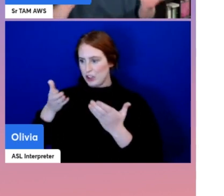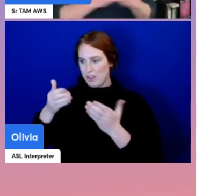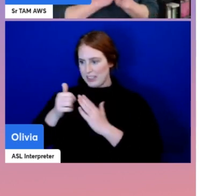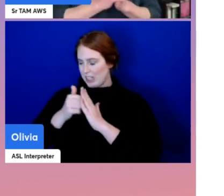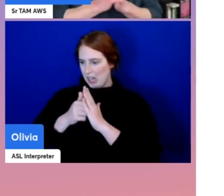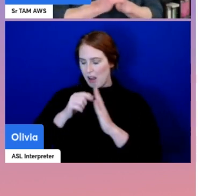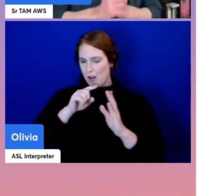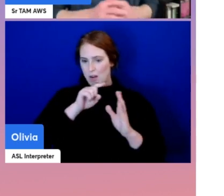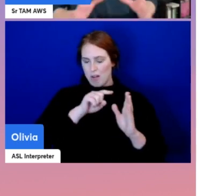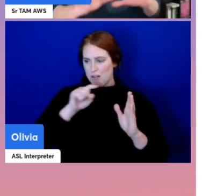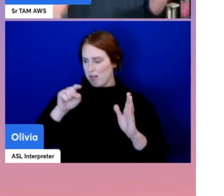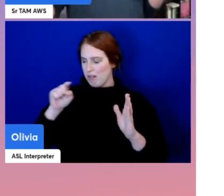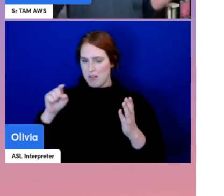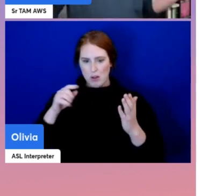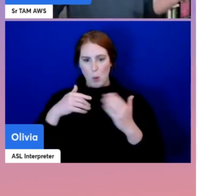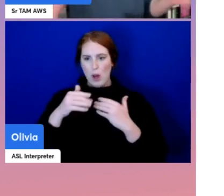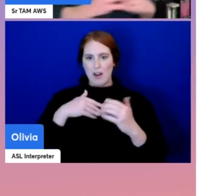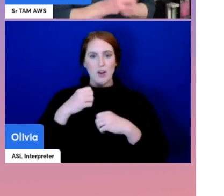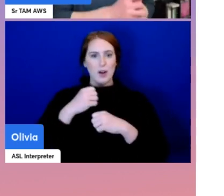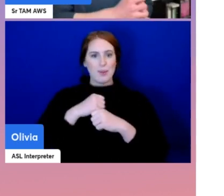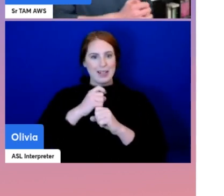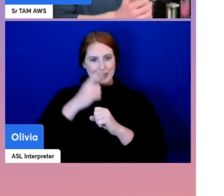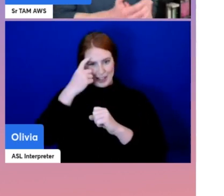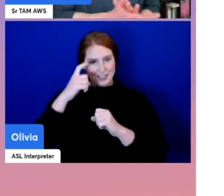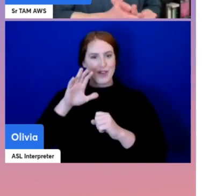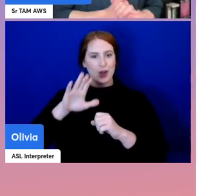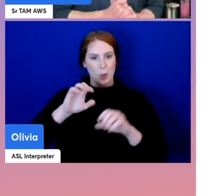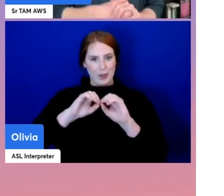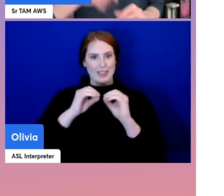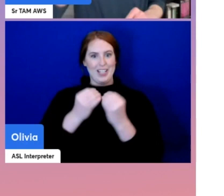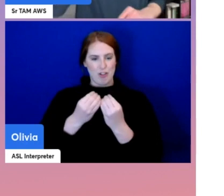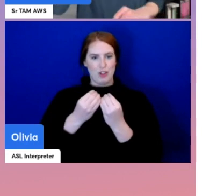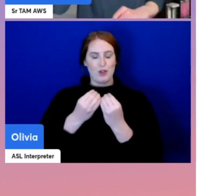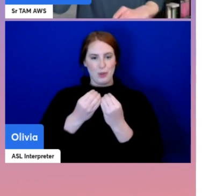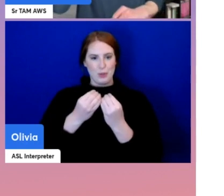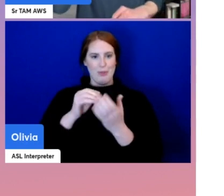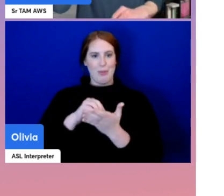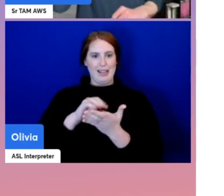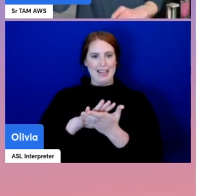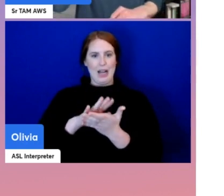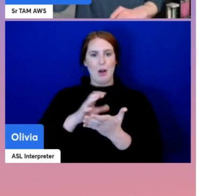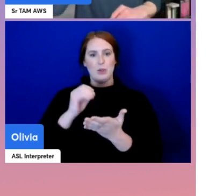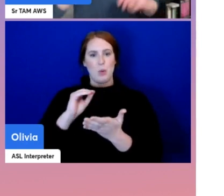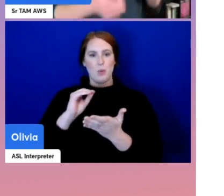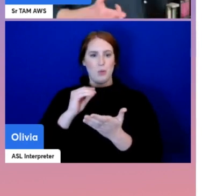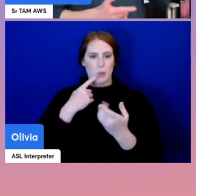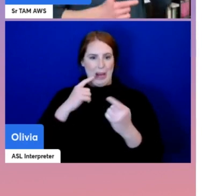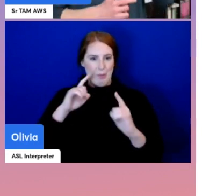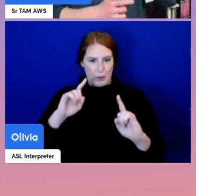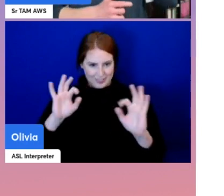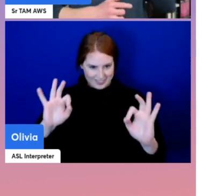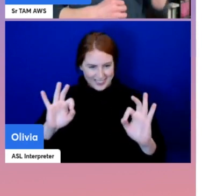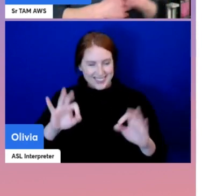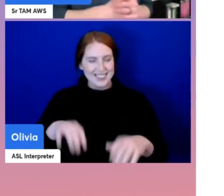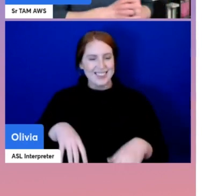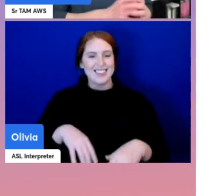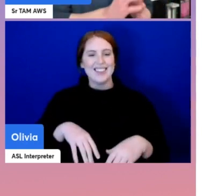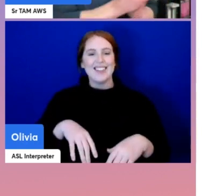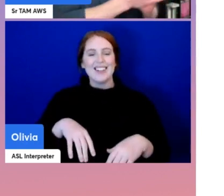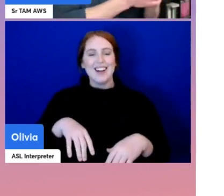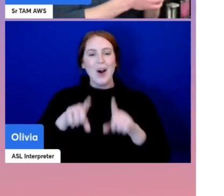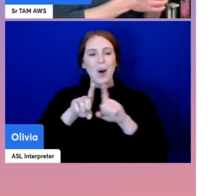whatever makes the most sense for your organization to make sense of all of that certainly works. We also have